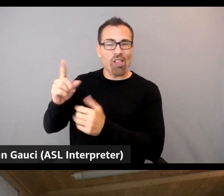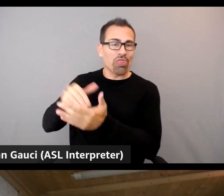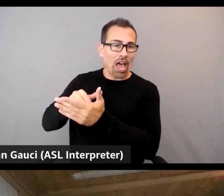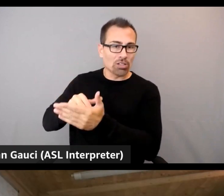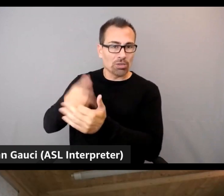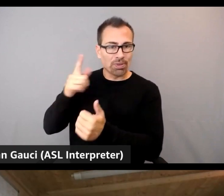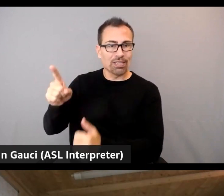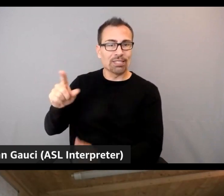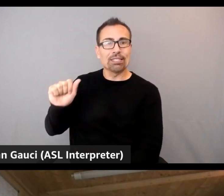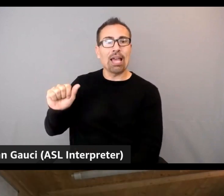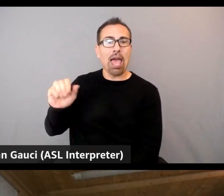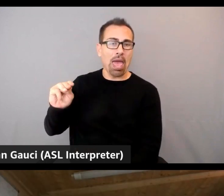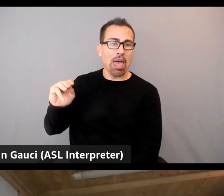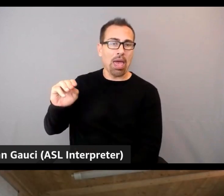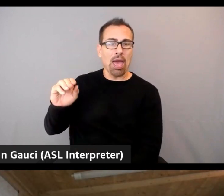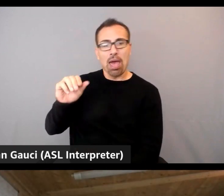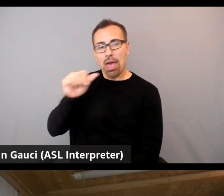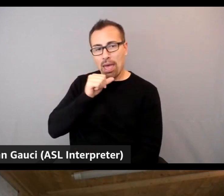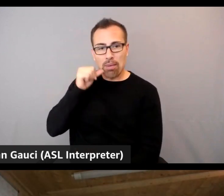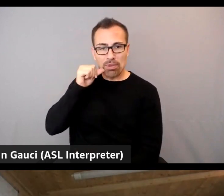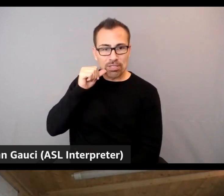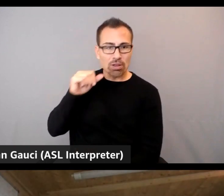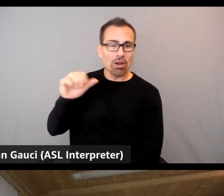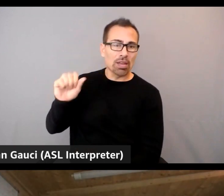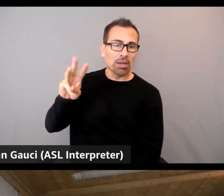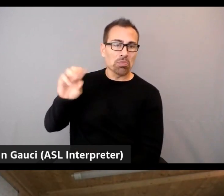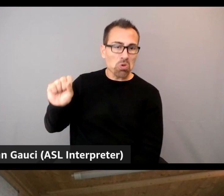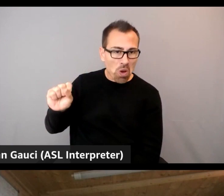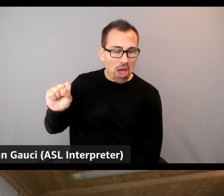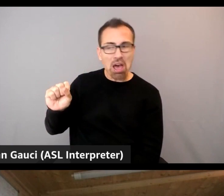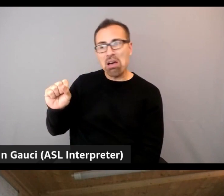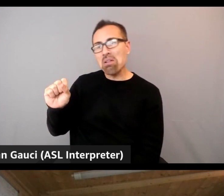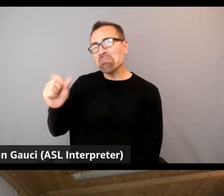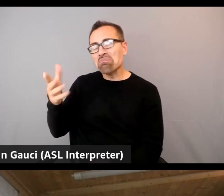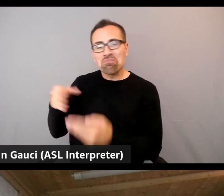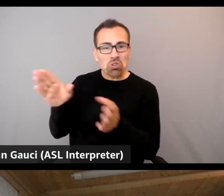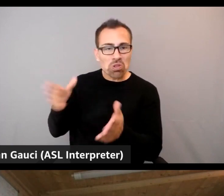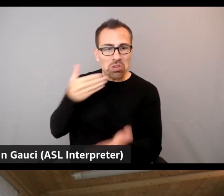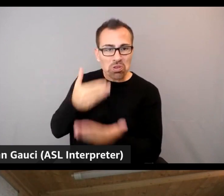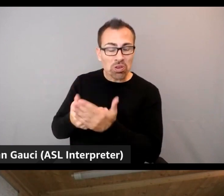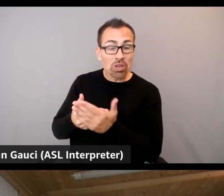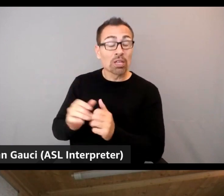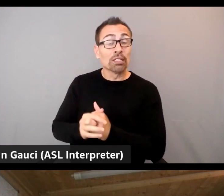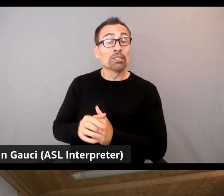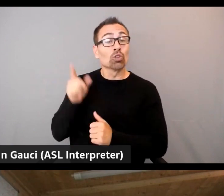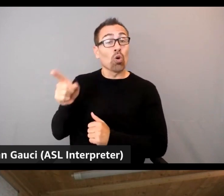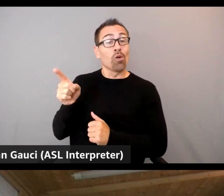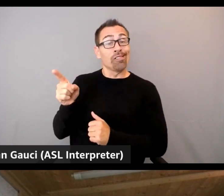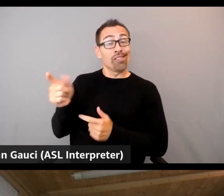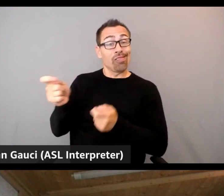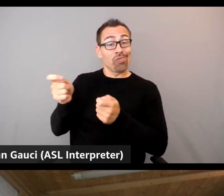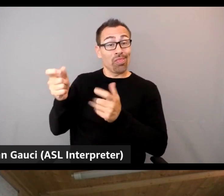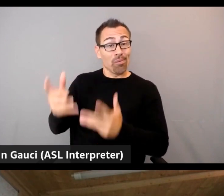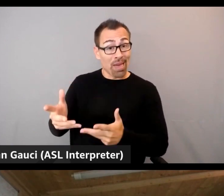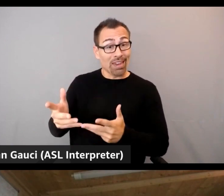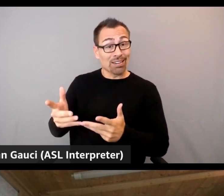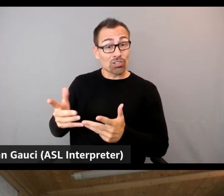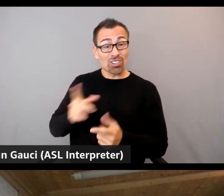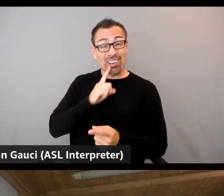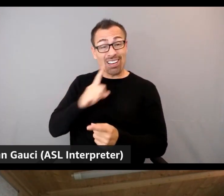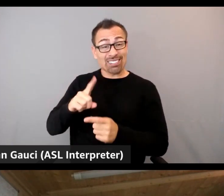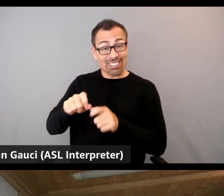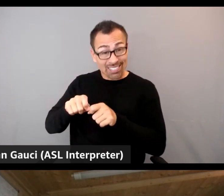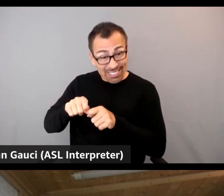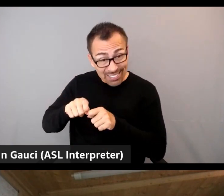Amazon SES IP. It's generally good. It's reputable. What it does is it actually sends